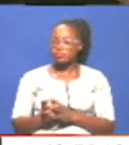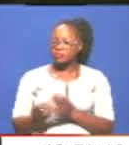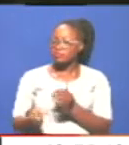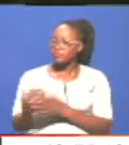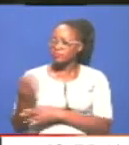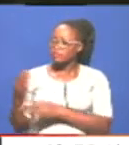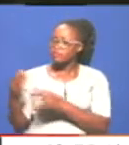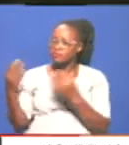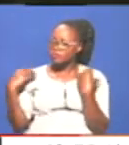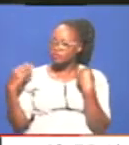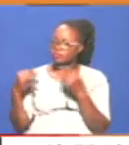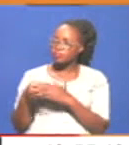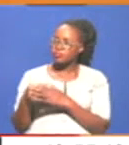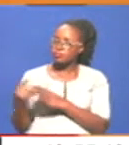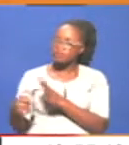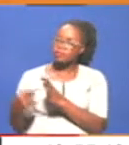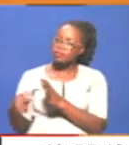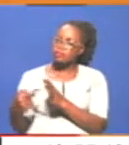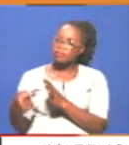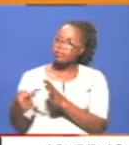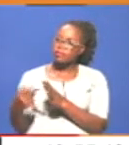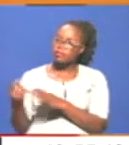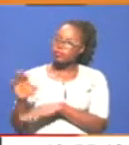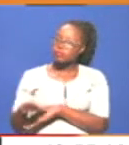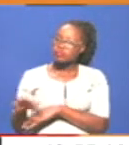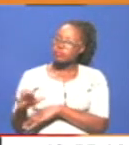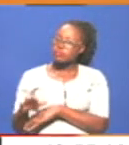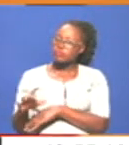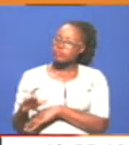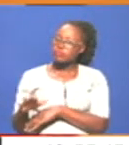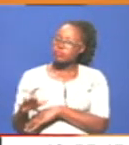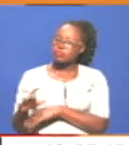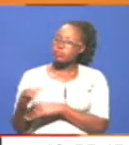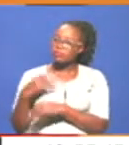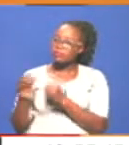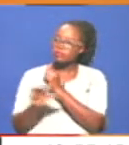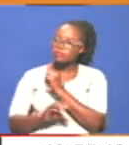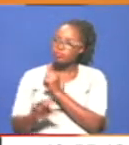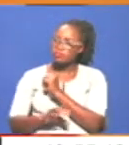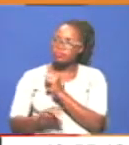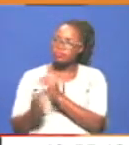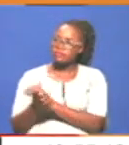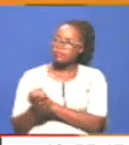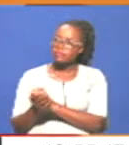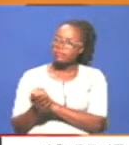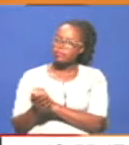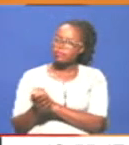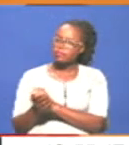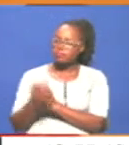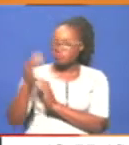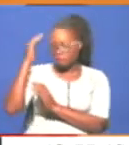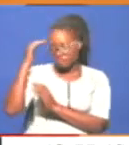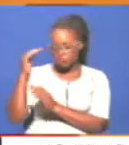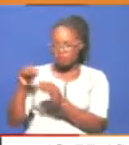that that particular industry, I've seen a few areas where, even my country, where the head of chess in the